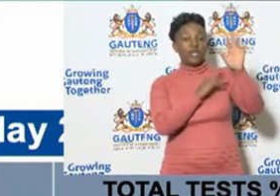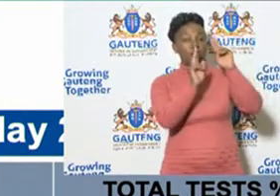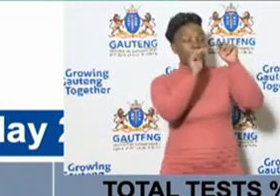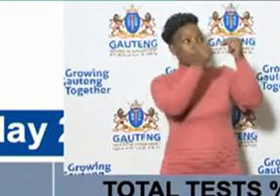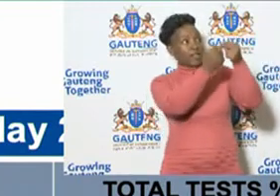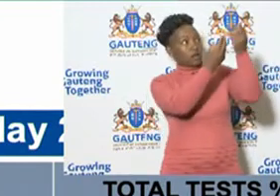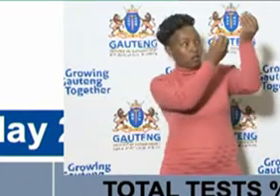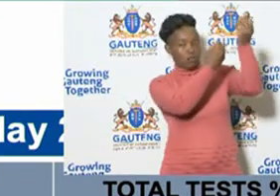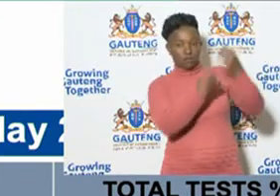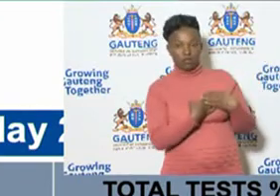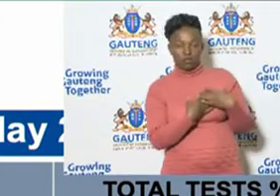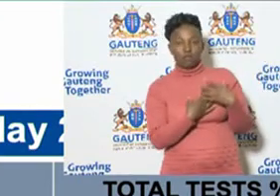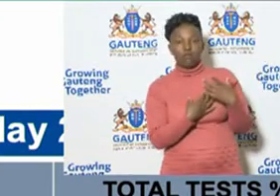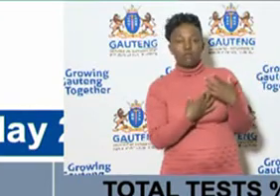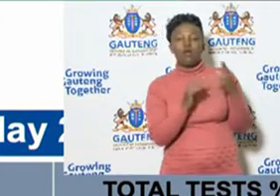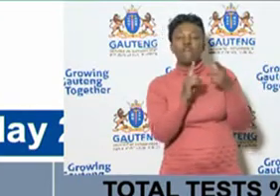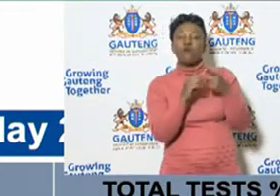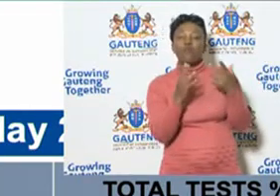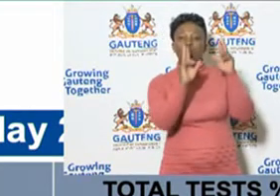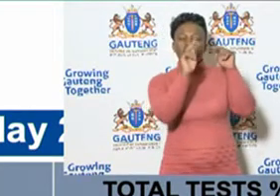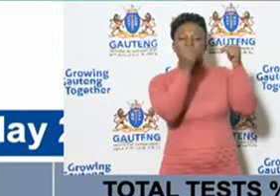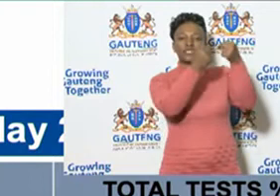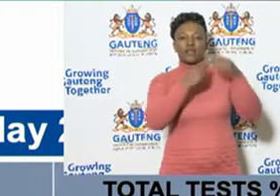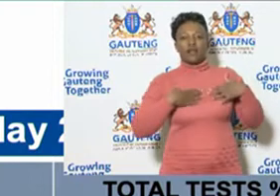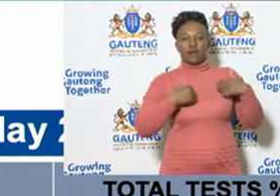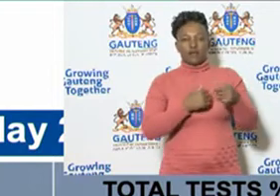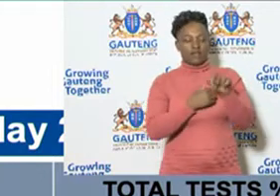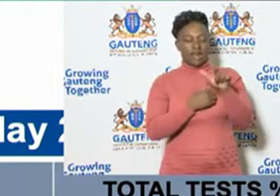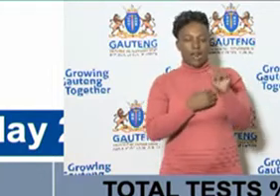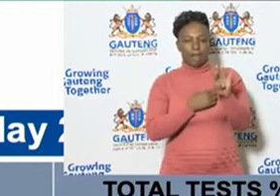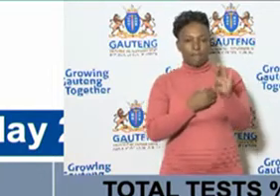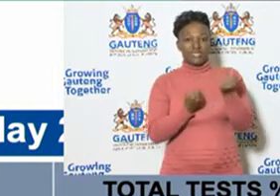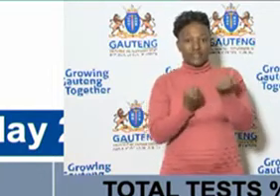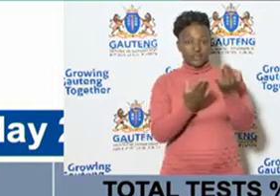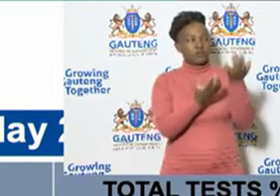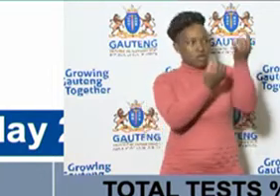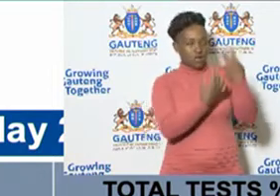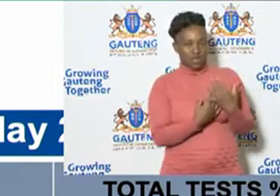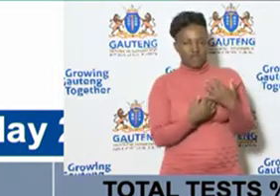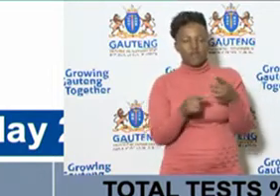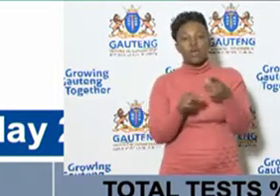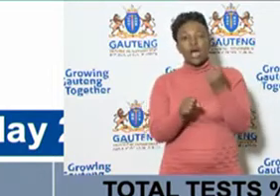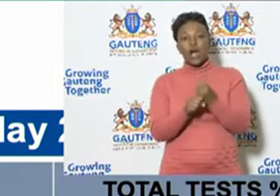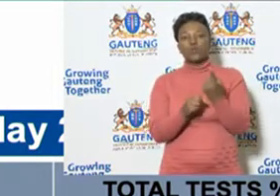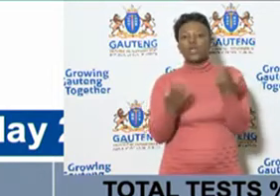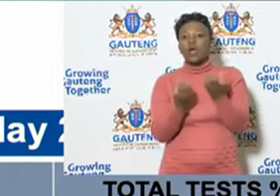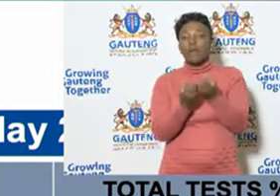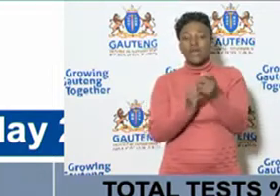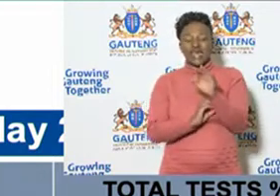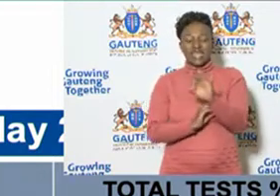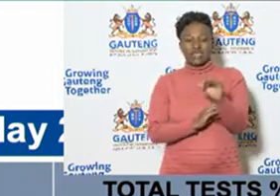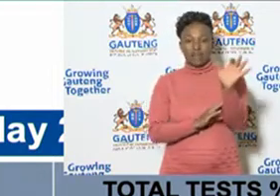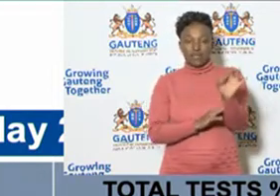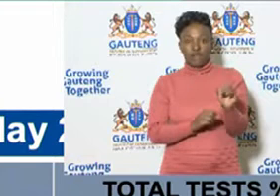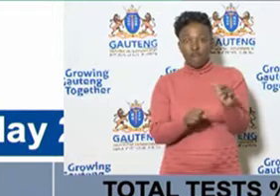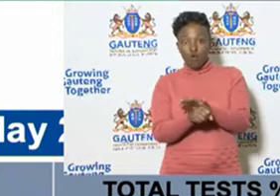them from the National Health Laboratory Services. Again, Gauteng contributes 33% to the